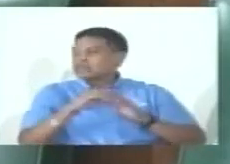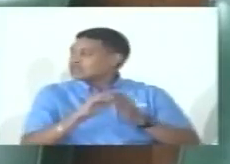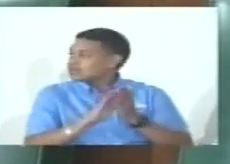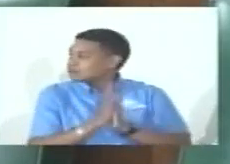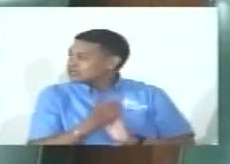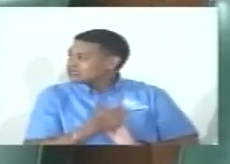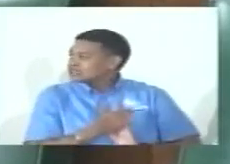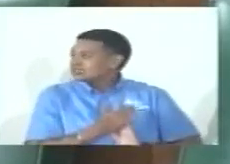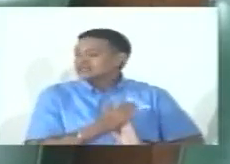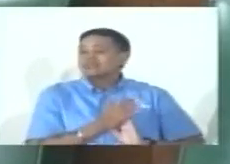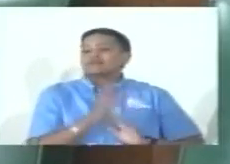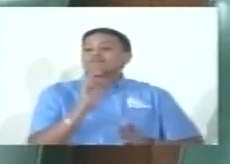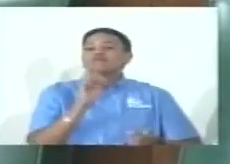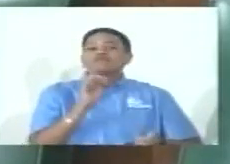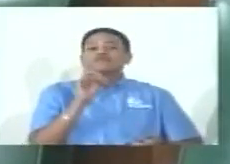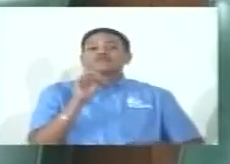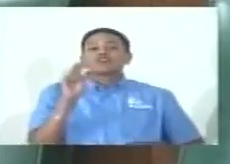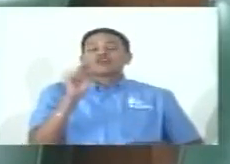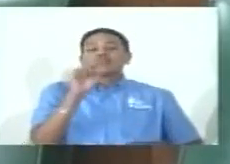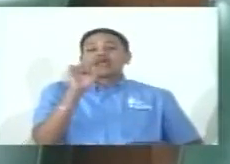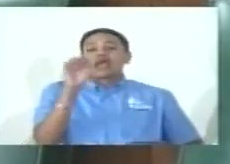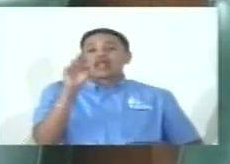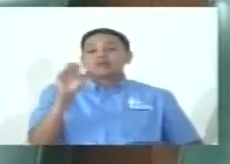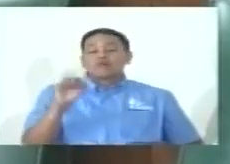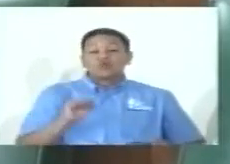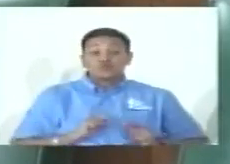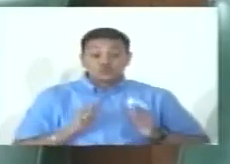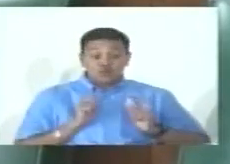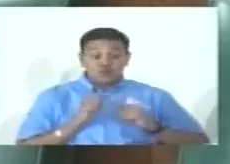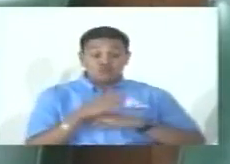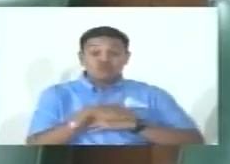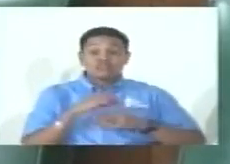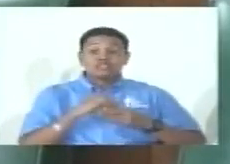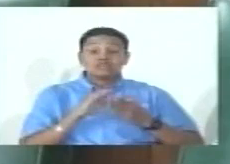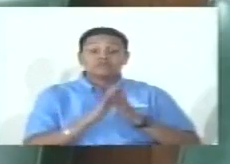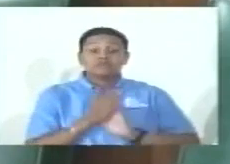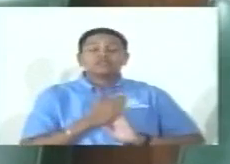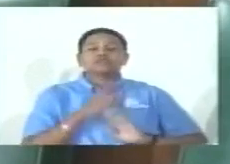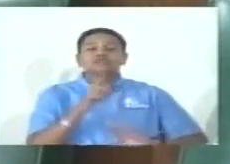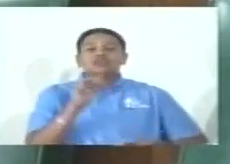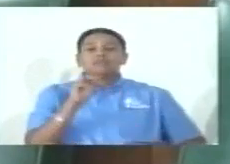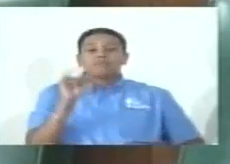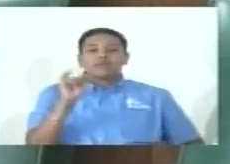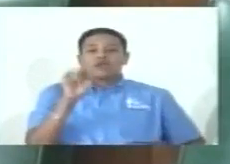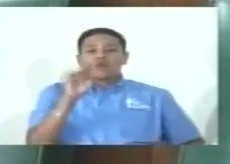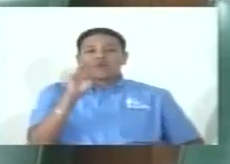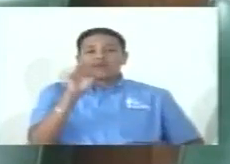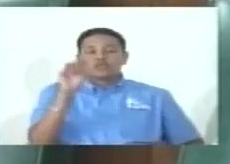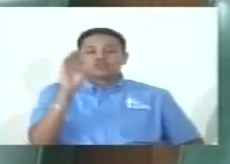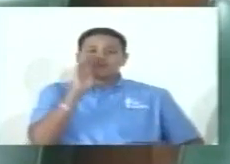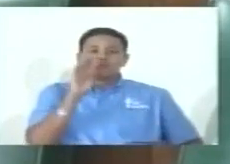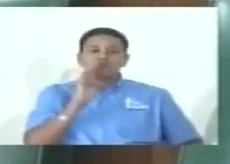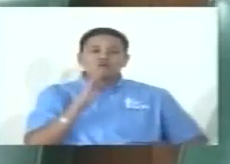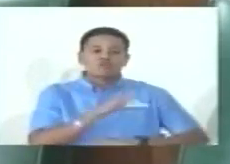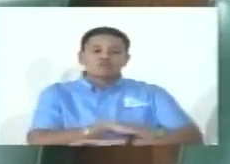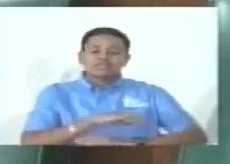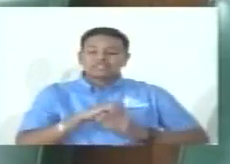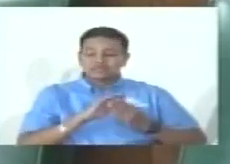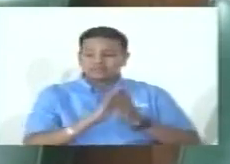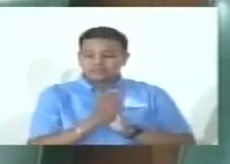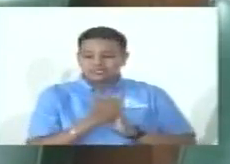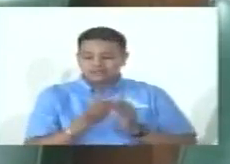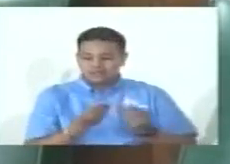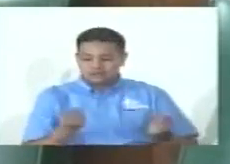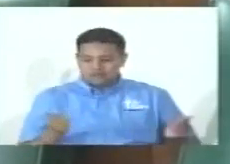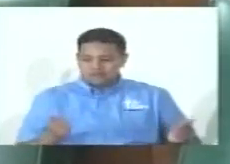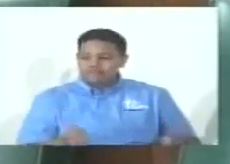peace. May Dr. Gallimore's soul rest in peace. May Mayor Wilton Brown's soul rest in peace.